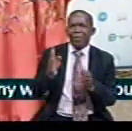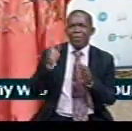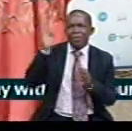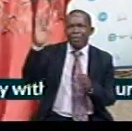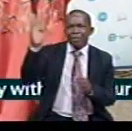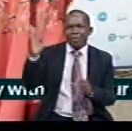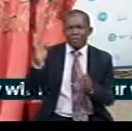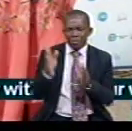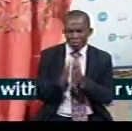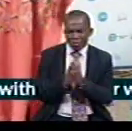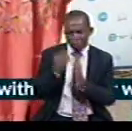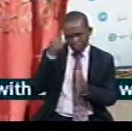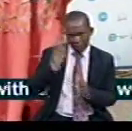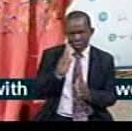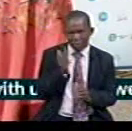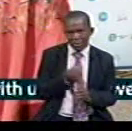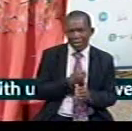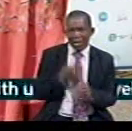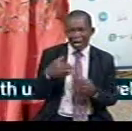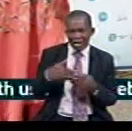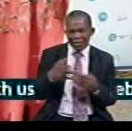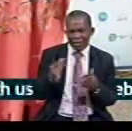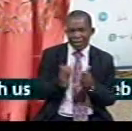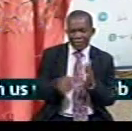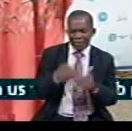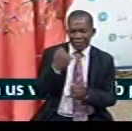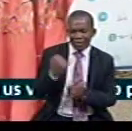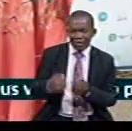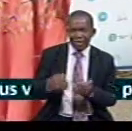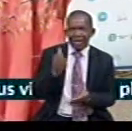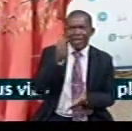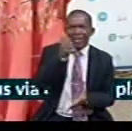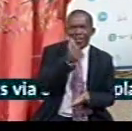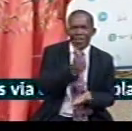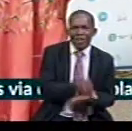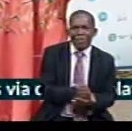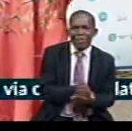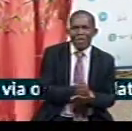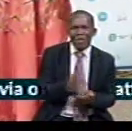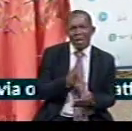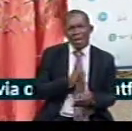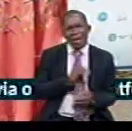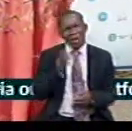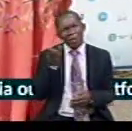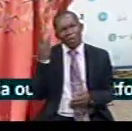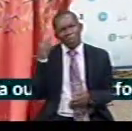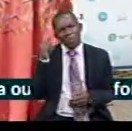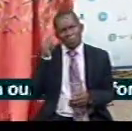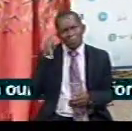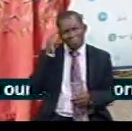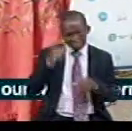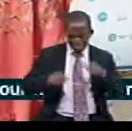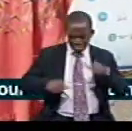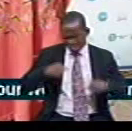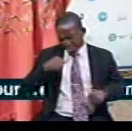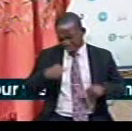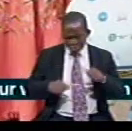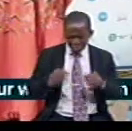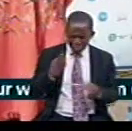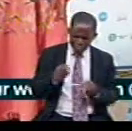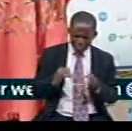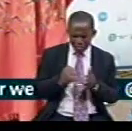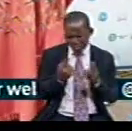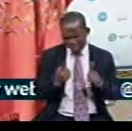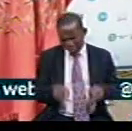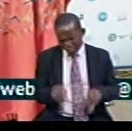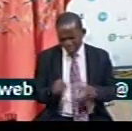amen, actually I was in a bit of a doubt because yesterday I came, it really didn't go on as I expected.